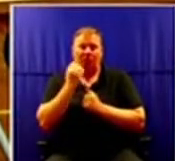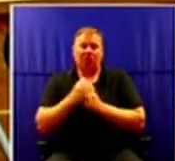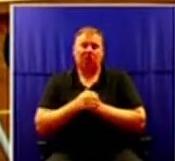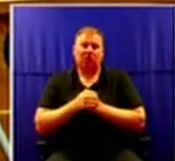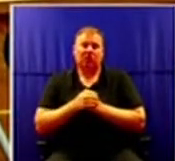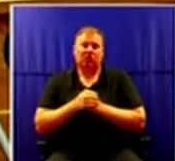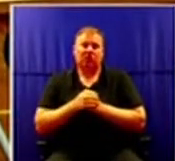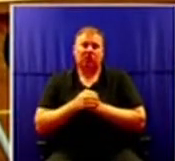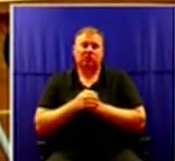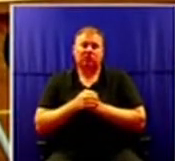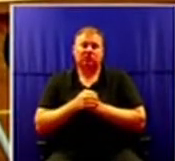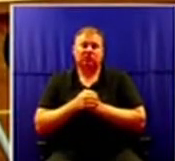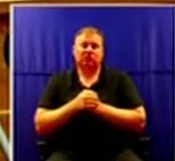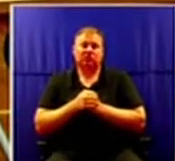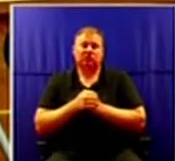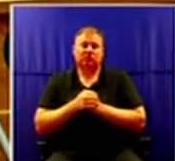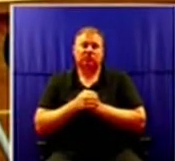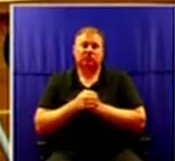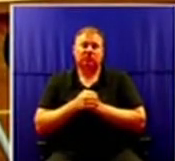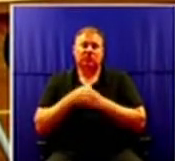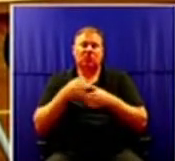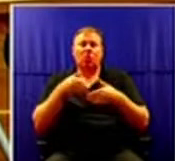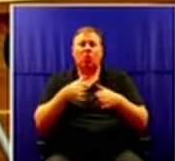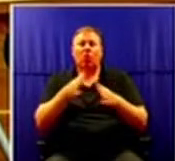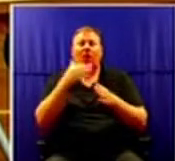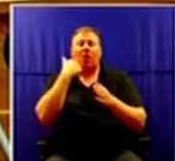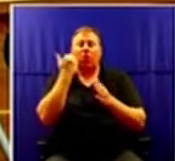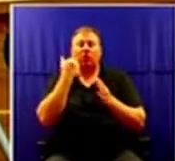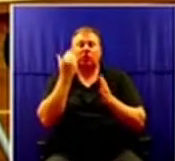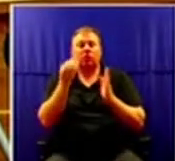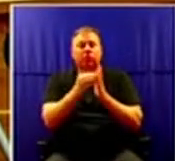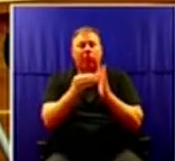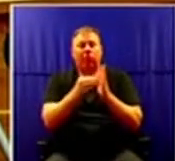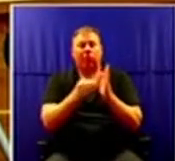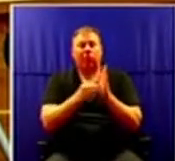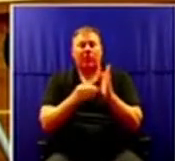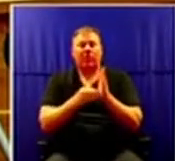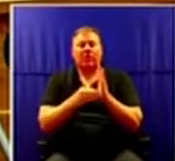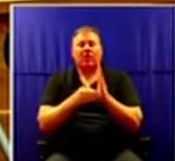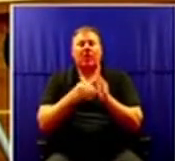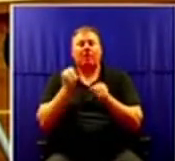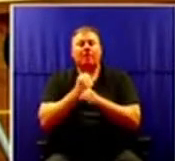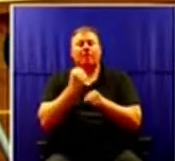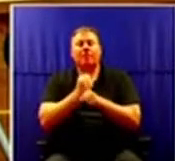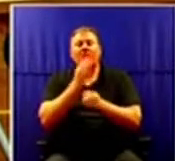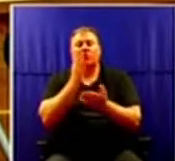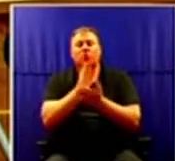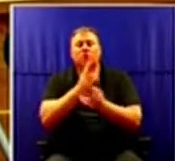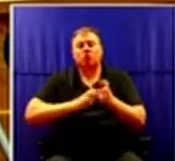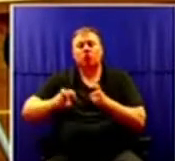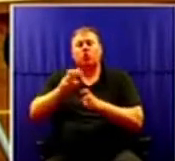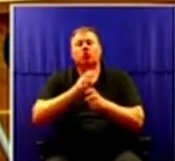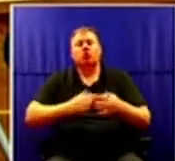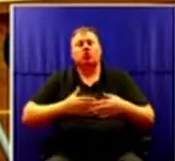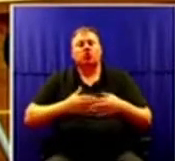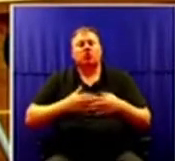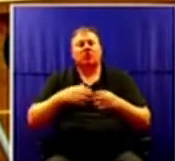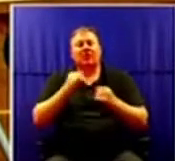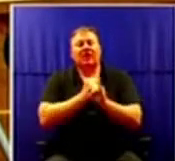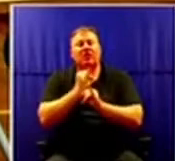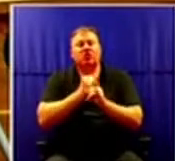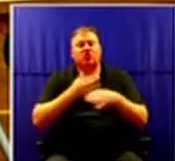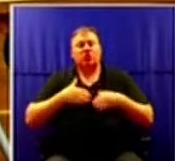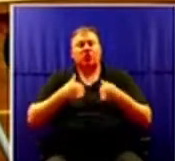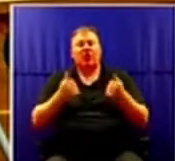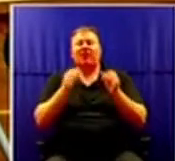to implement remains one of the key enablers for tourism recovery in our country. Domestic